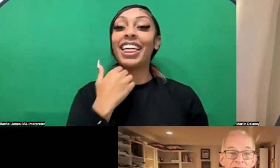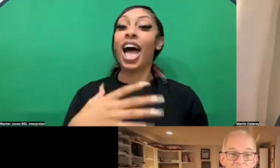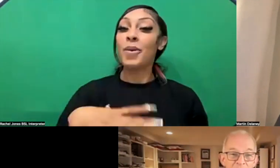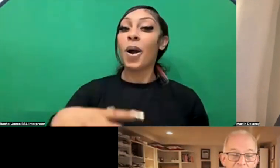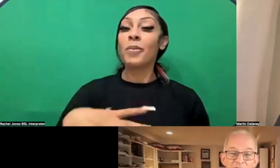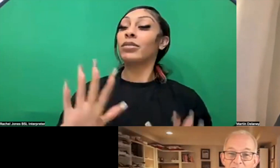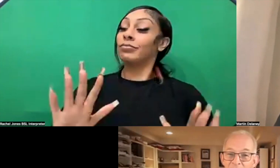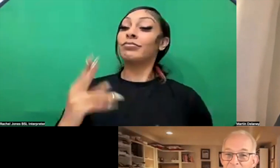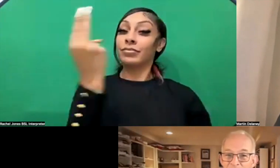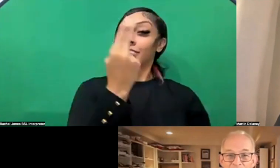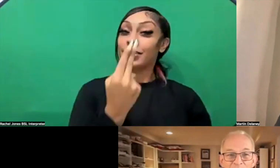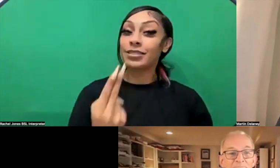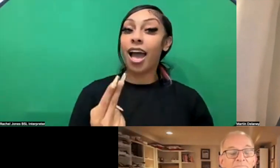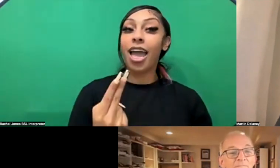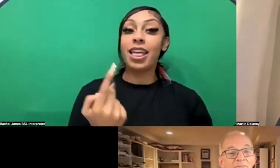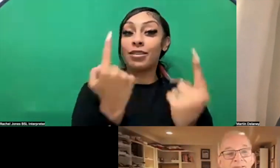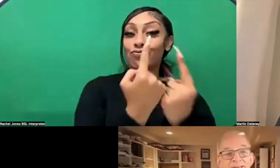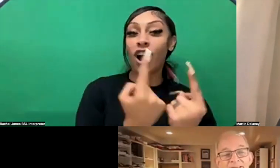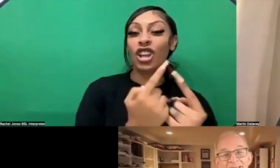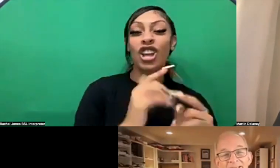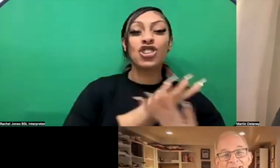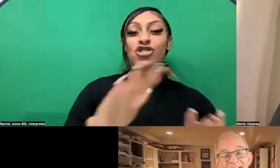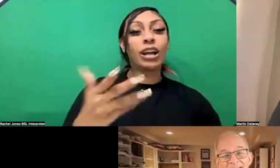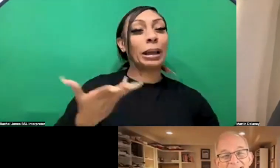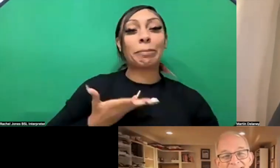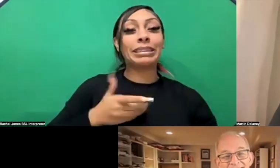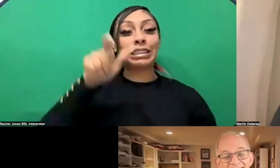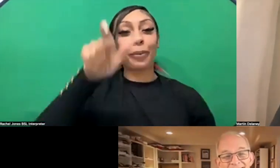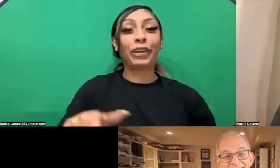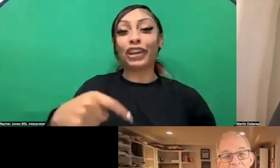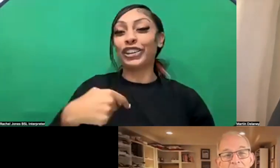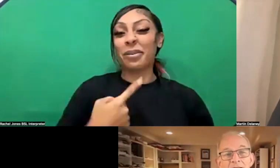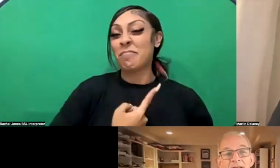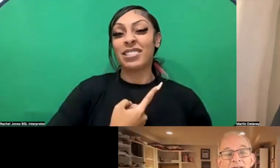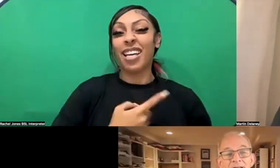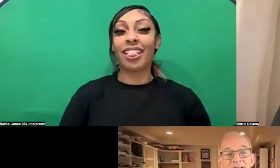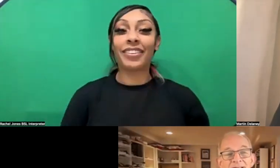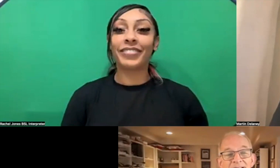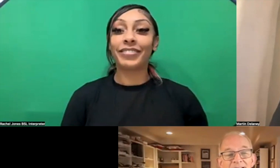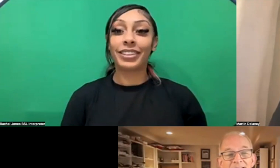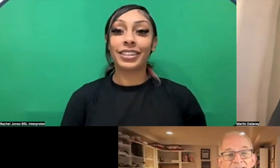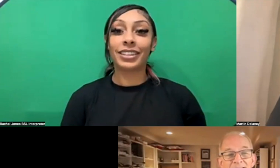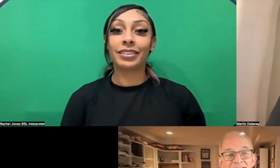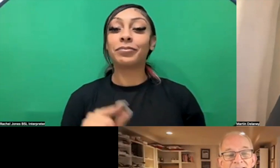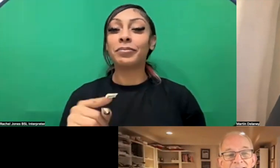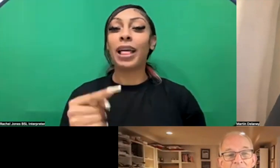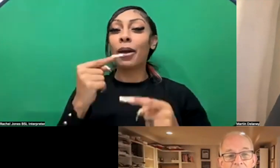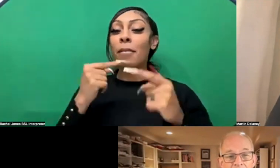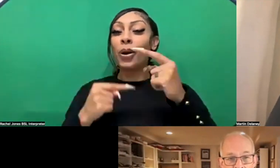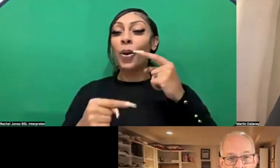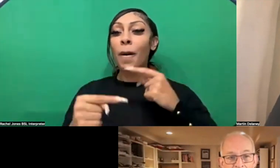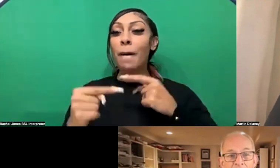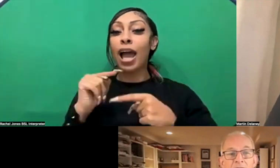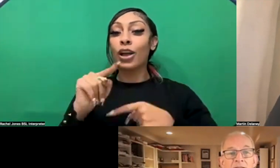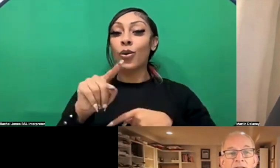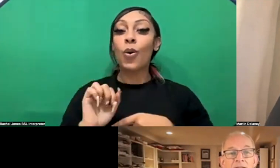and not much a businessman. Okay, yeah. And I guess we should just go back a little bit to your